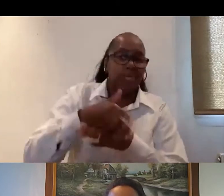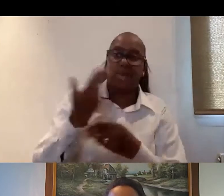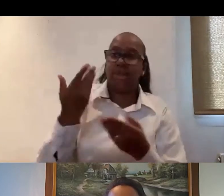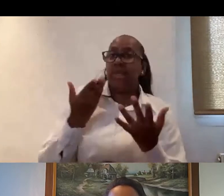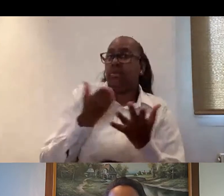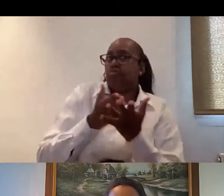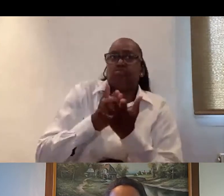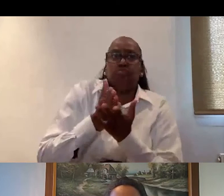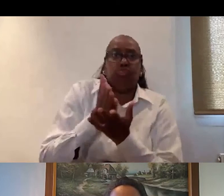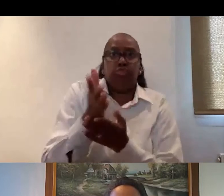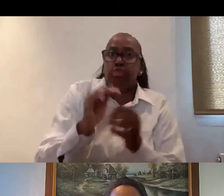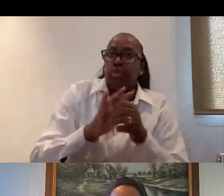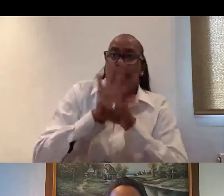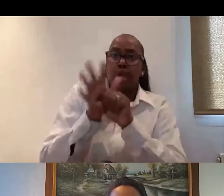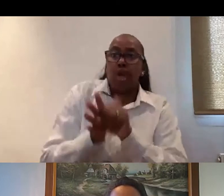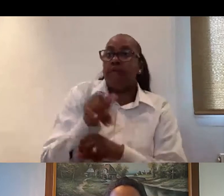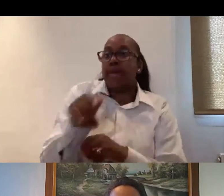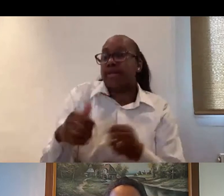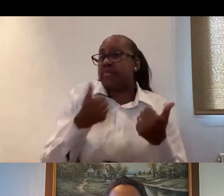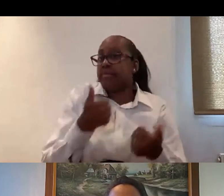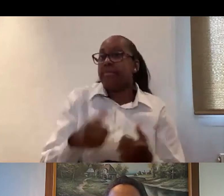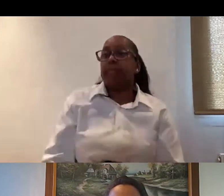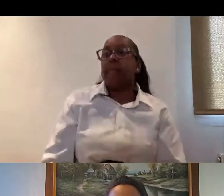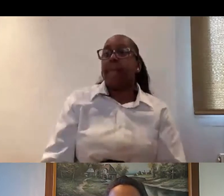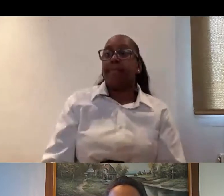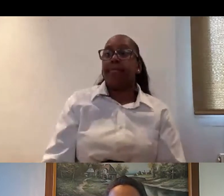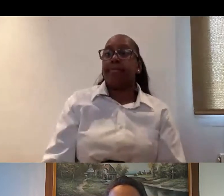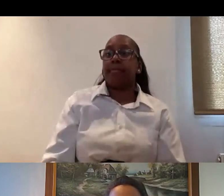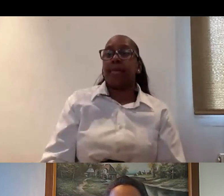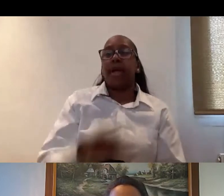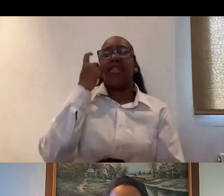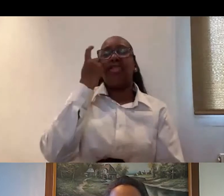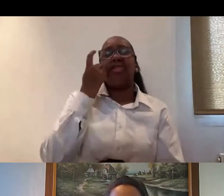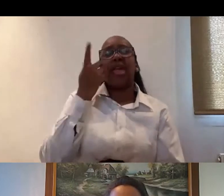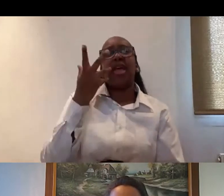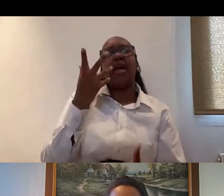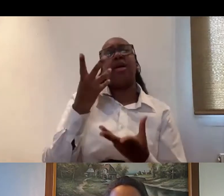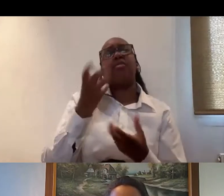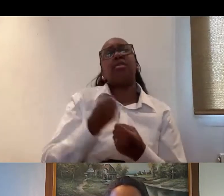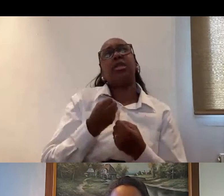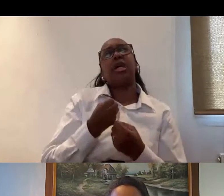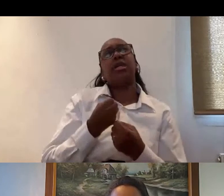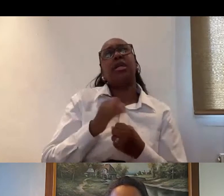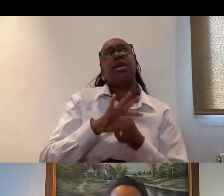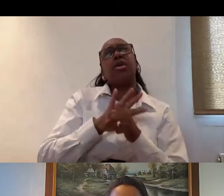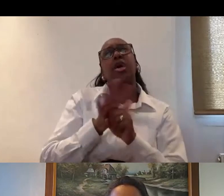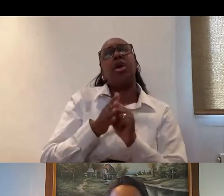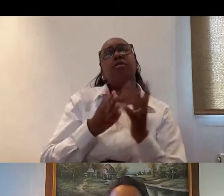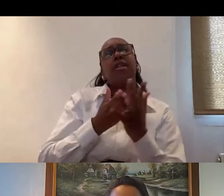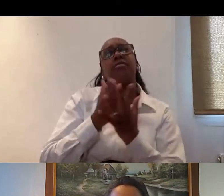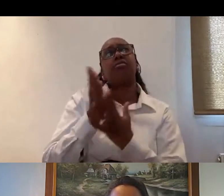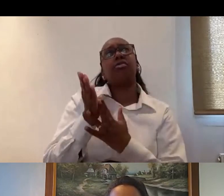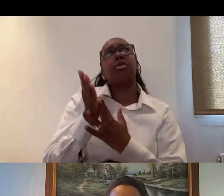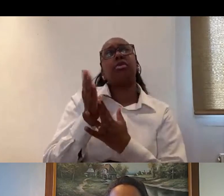so very active at work as well. And I think I got COVID through